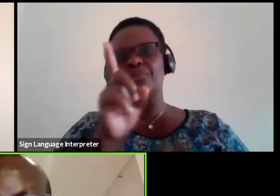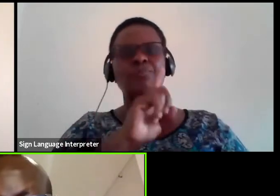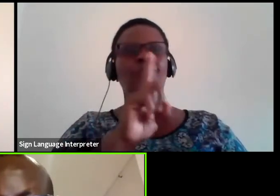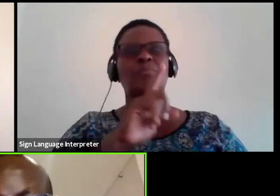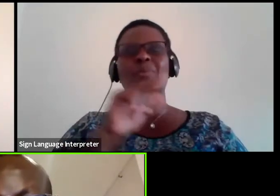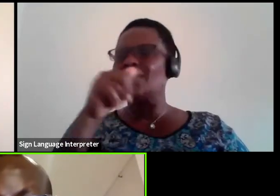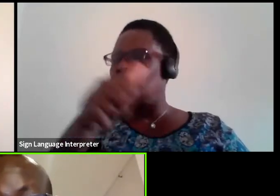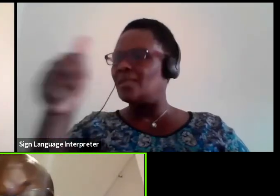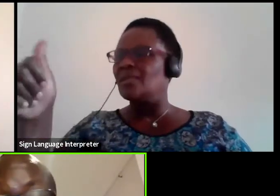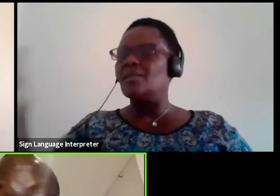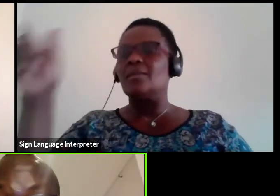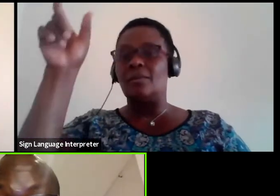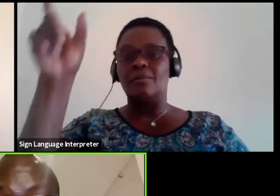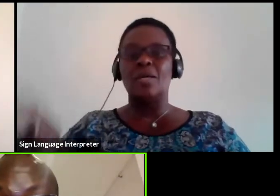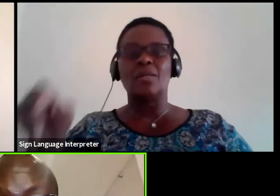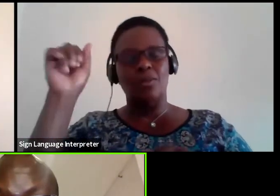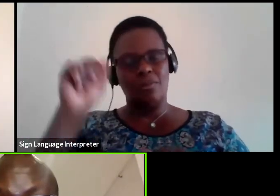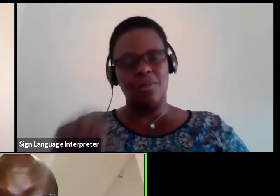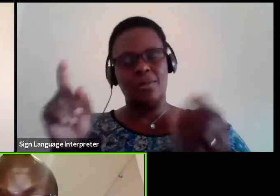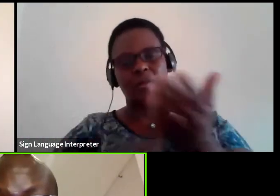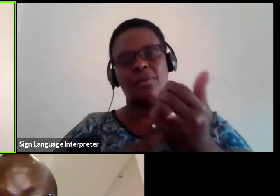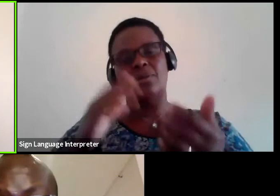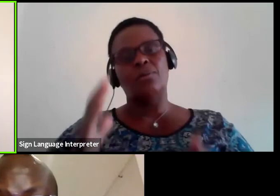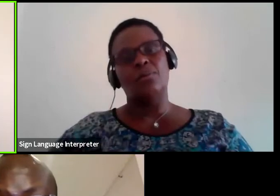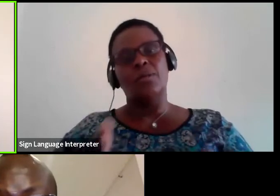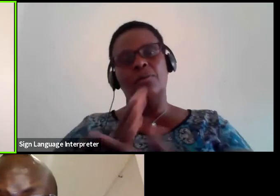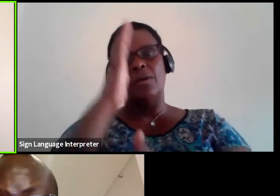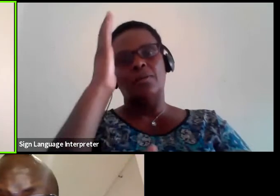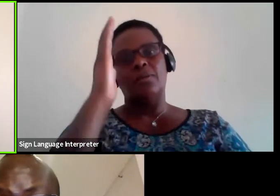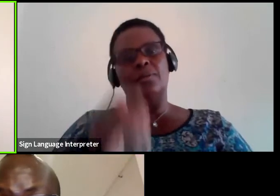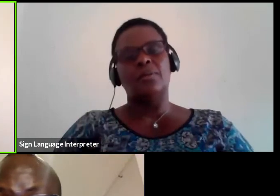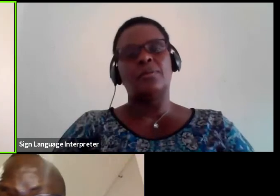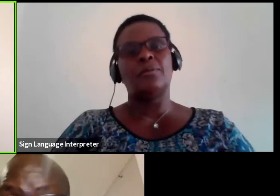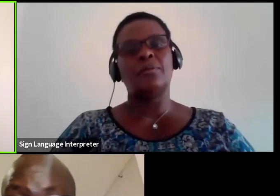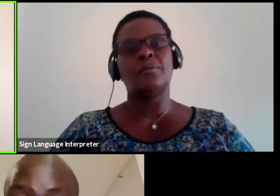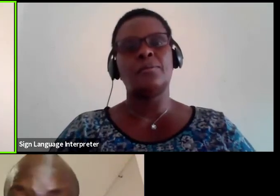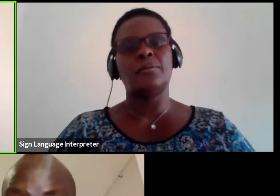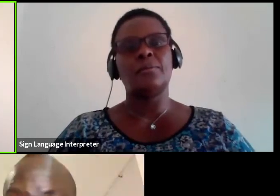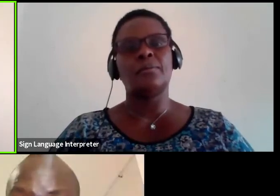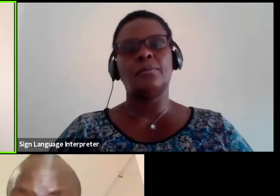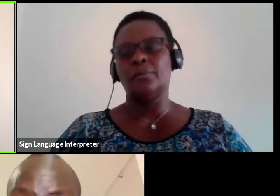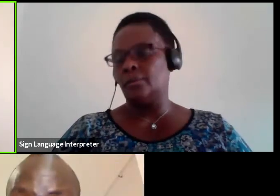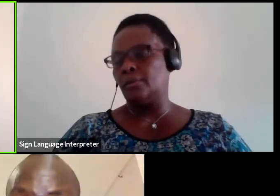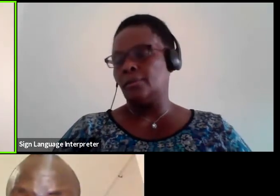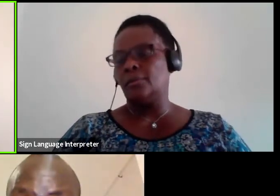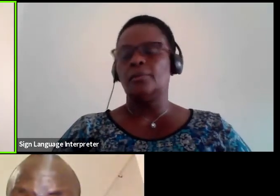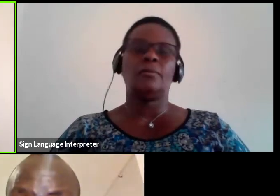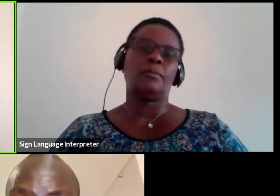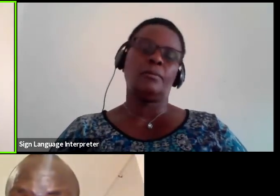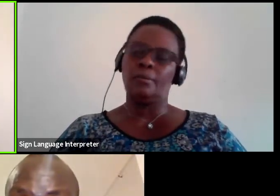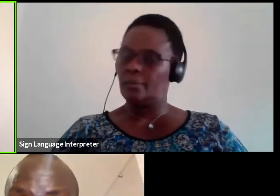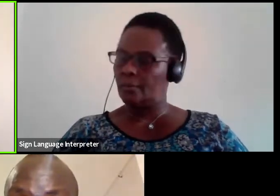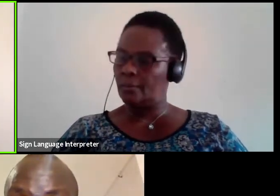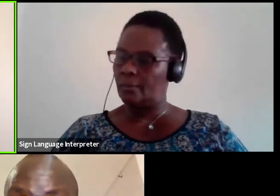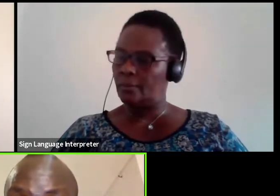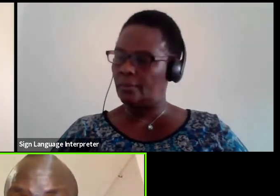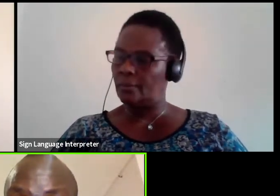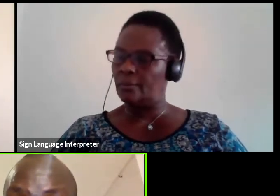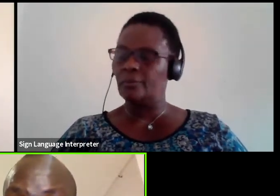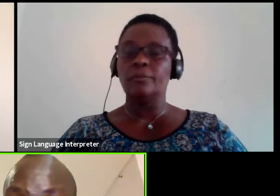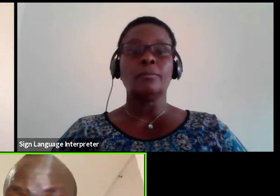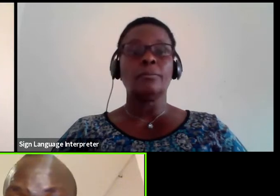derogate from them as and when. All right. Thank you. All right. Just before you mute,